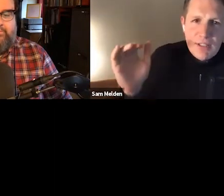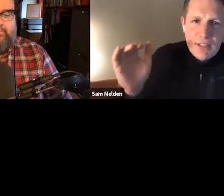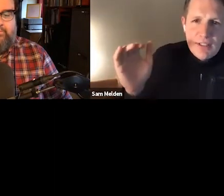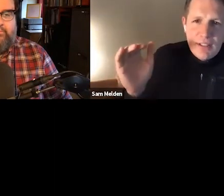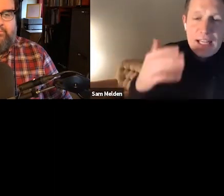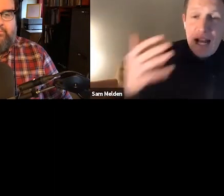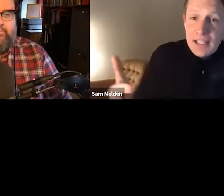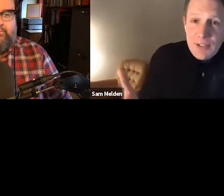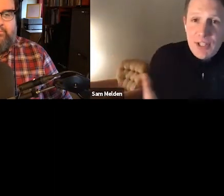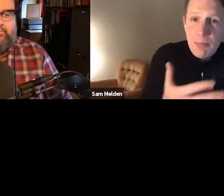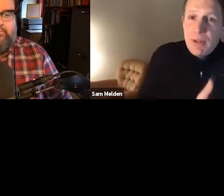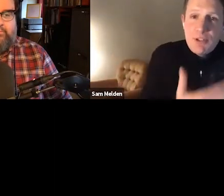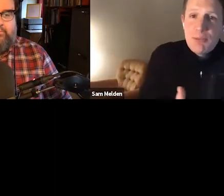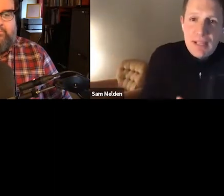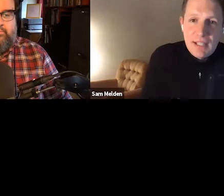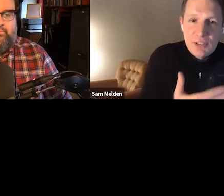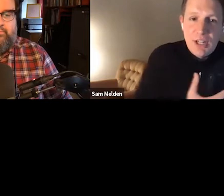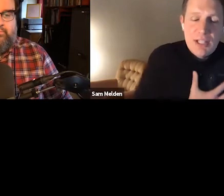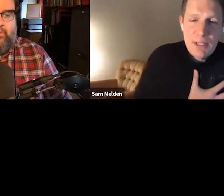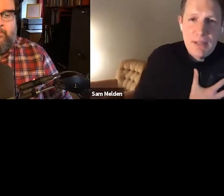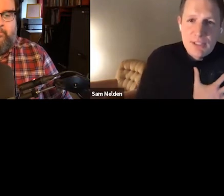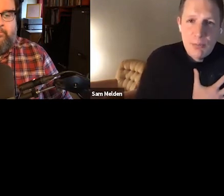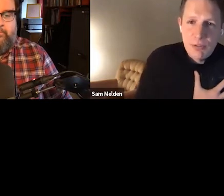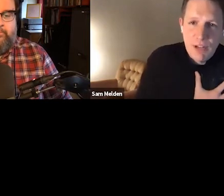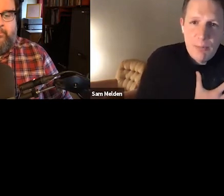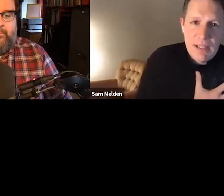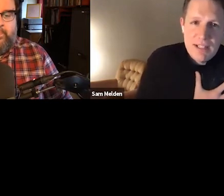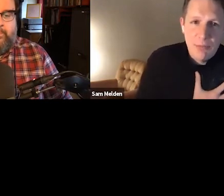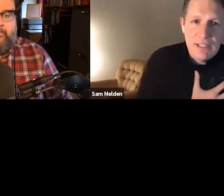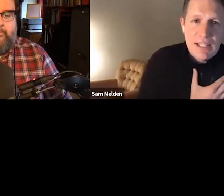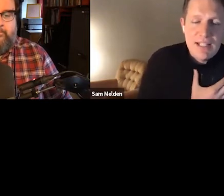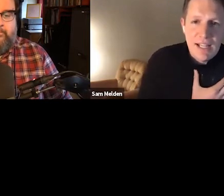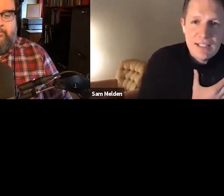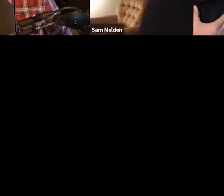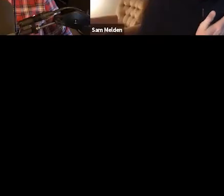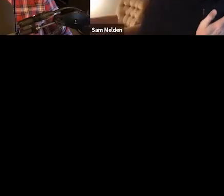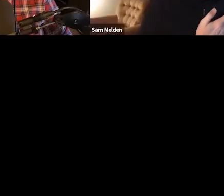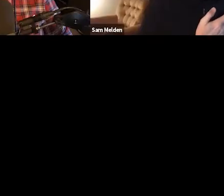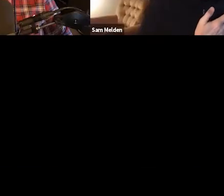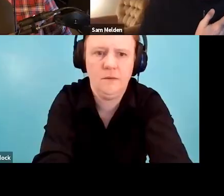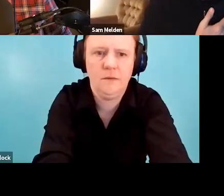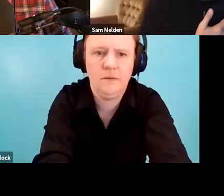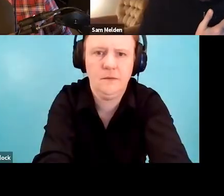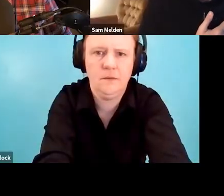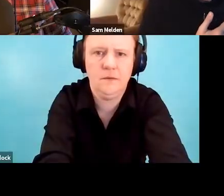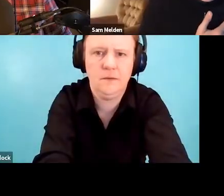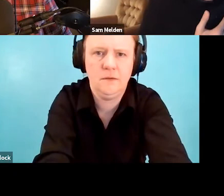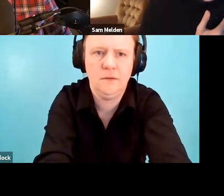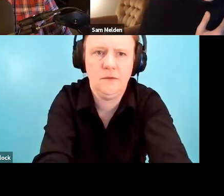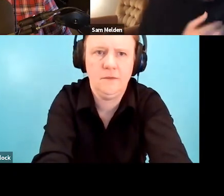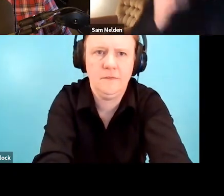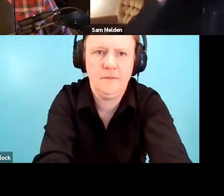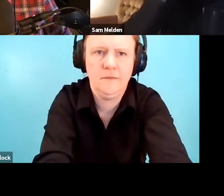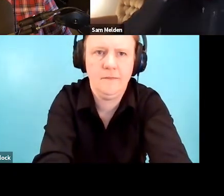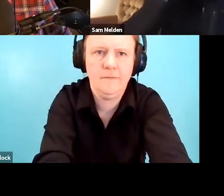I just want to acknowledge that the point that you're making strikes me as being so profound, because it really is it's a message for anyone making